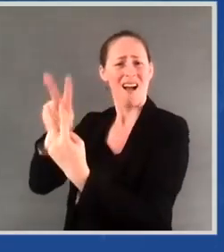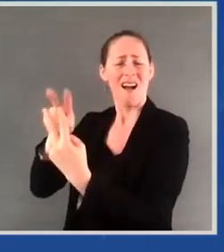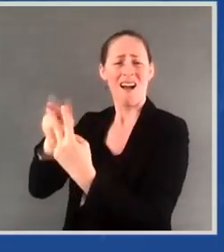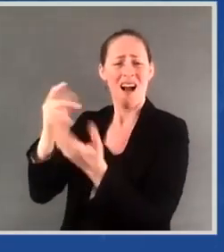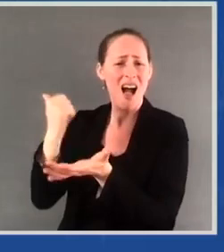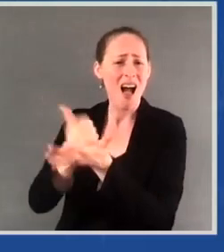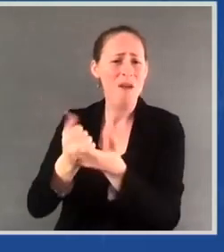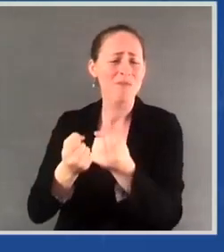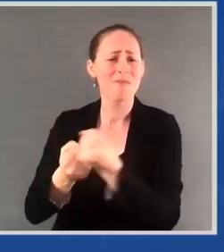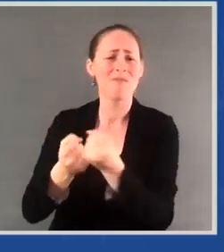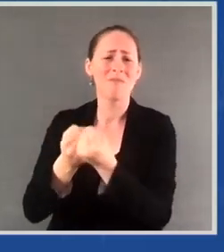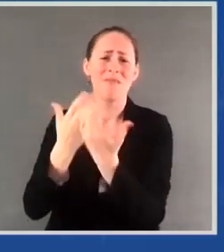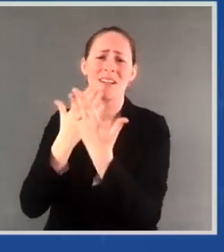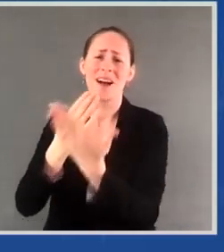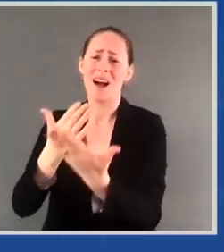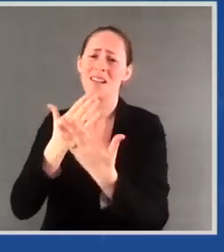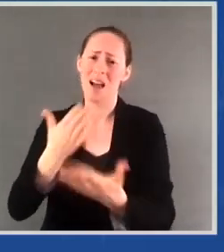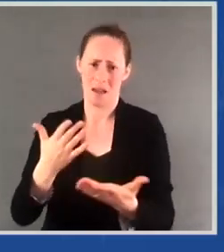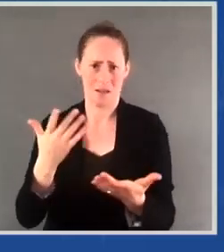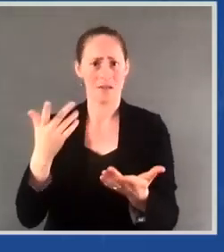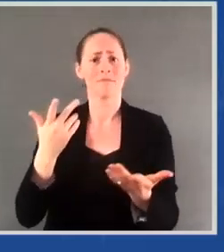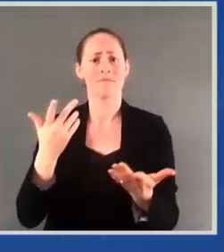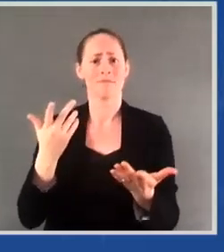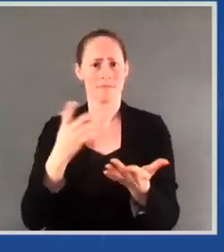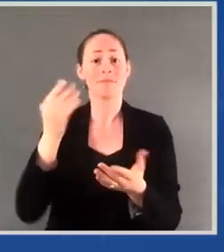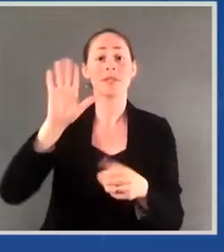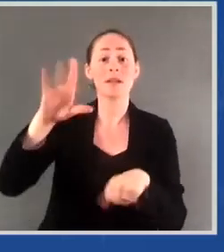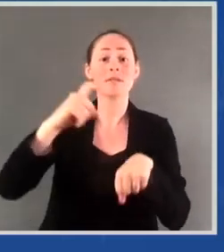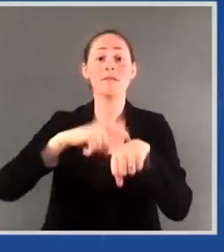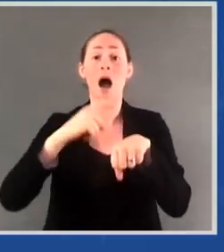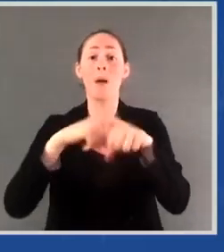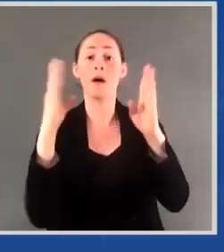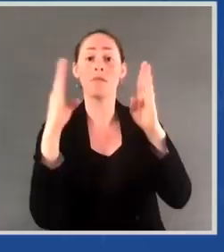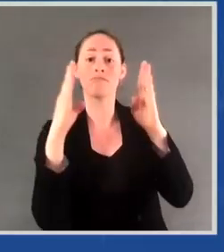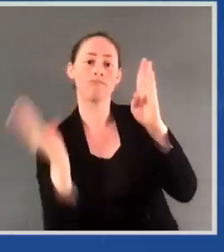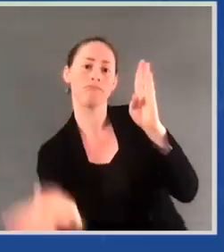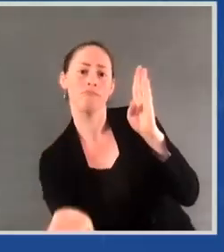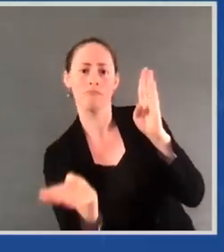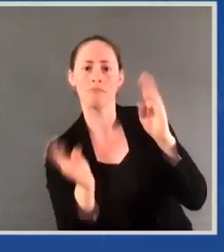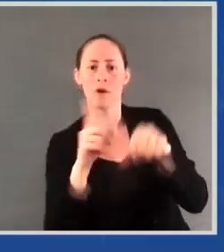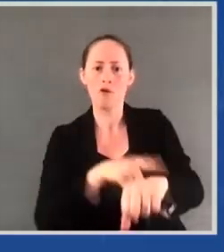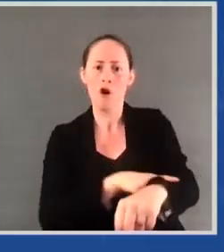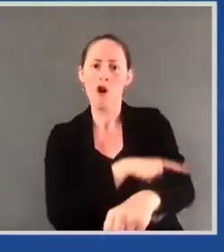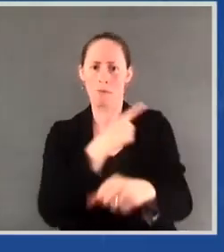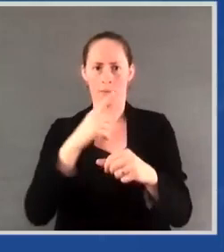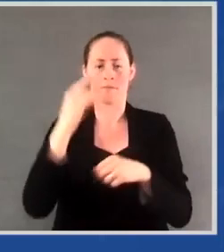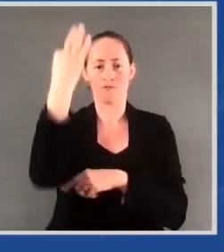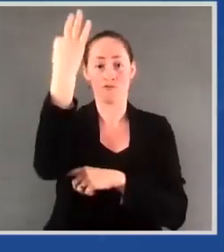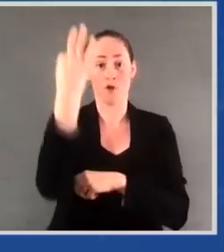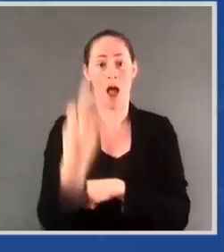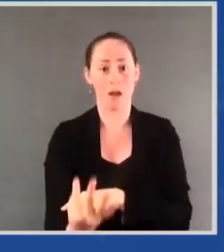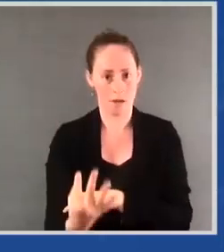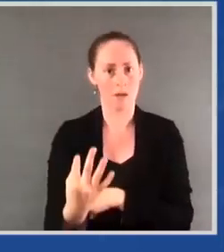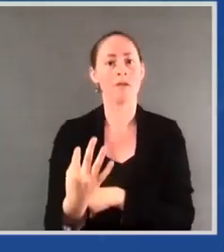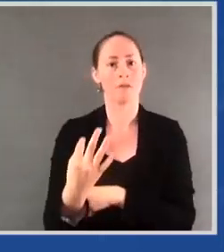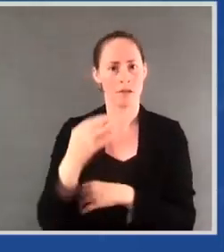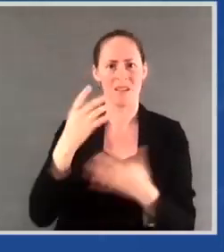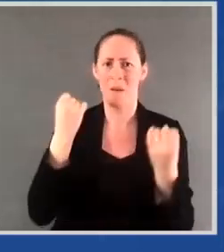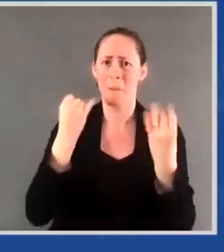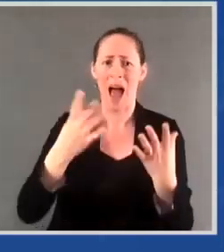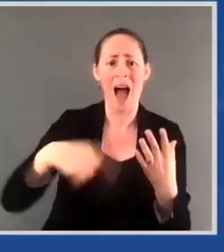Use the extended hours at thousands of pharmacies in June, including thousands that are open 24/7 on Friday this month.